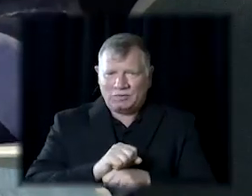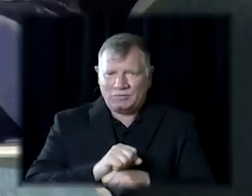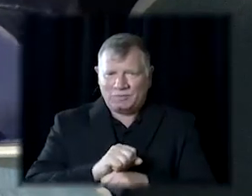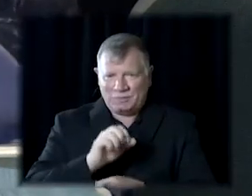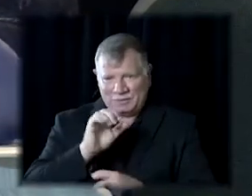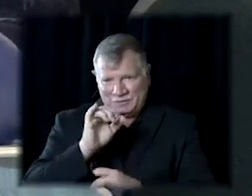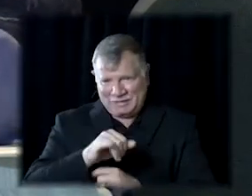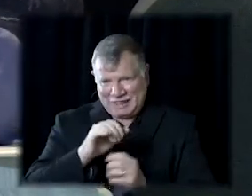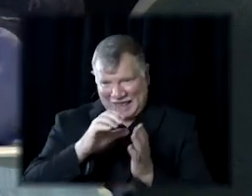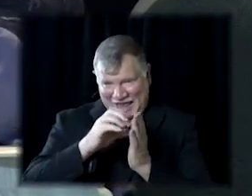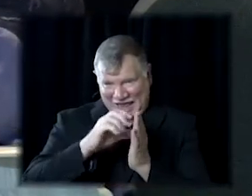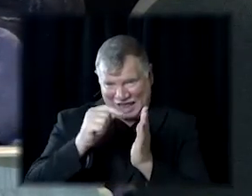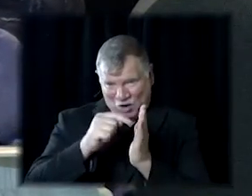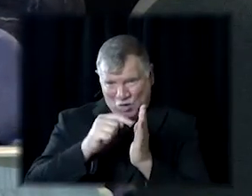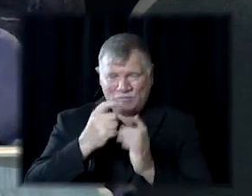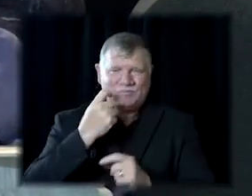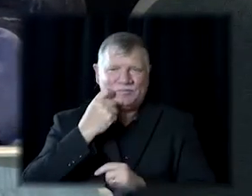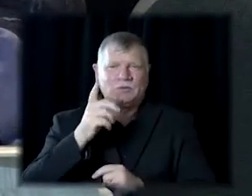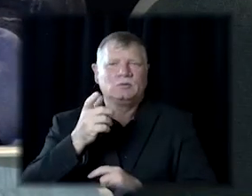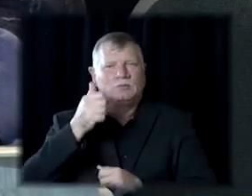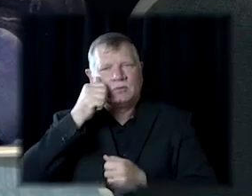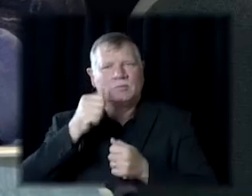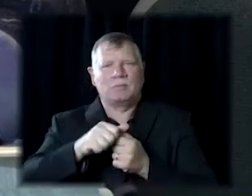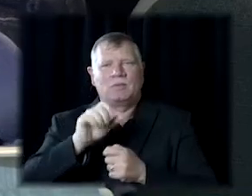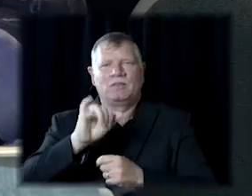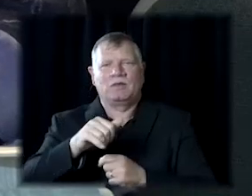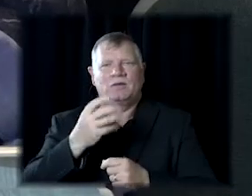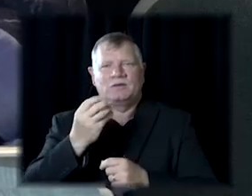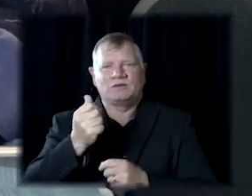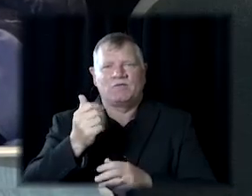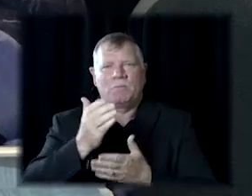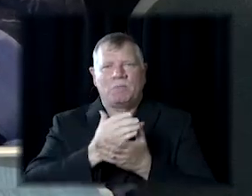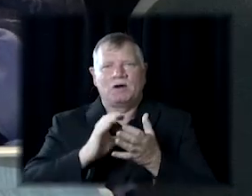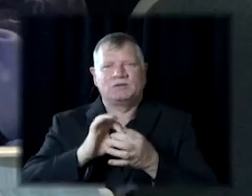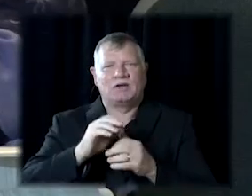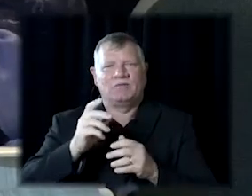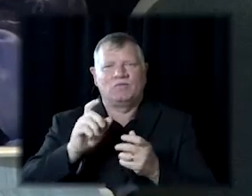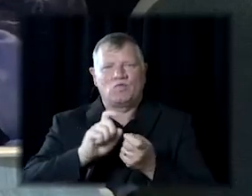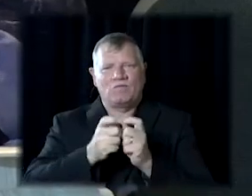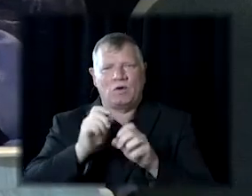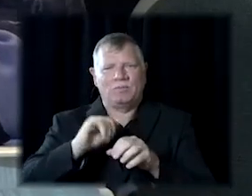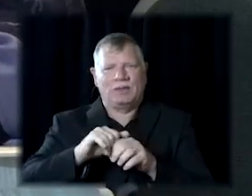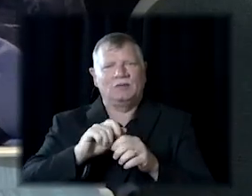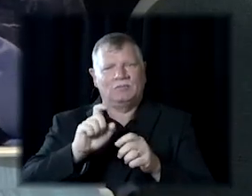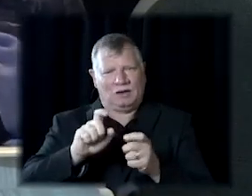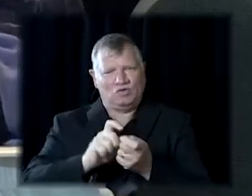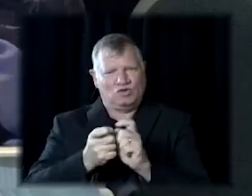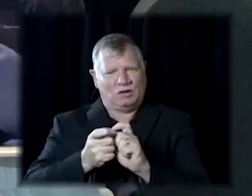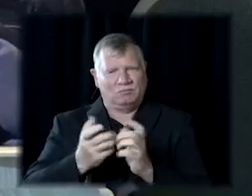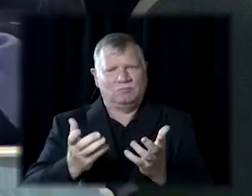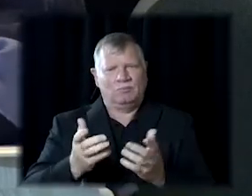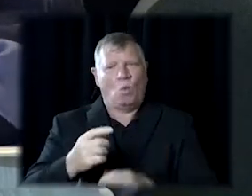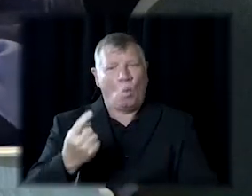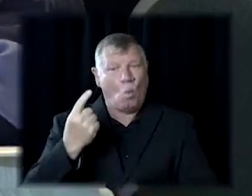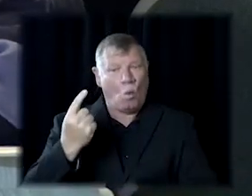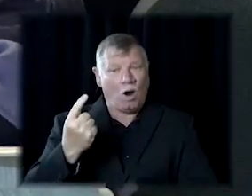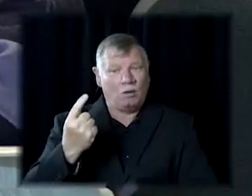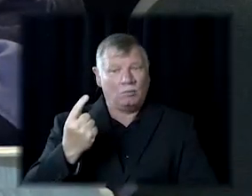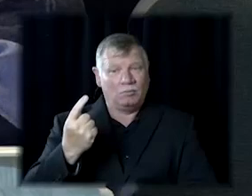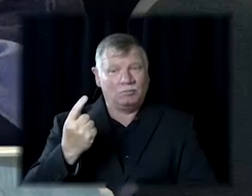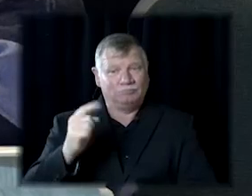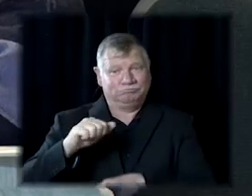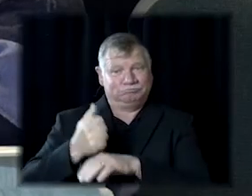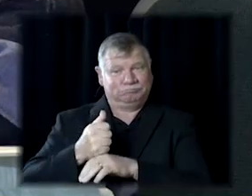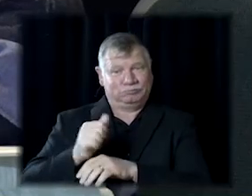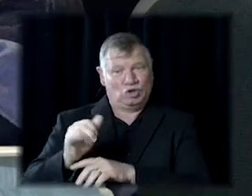that category, as you all recall, there were several parts of the reforms that needed to get done. One was implemented as of